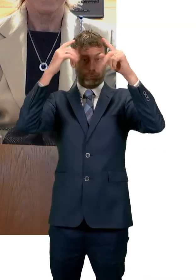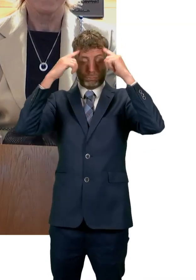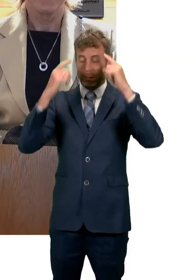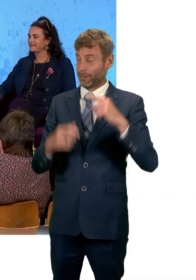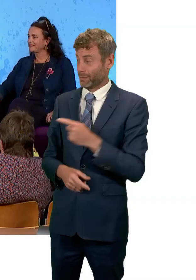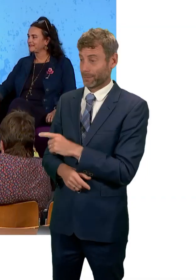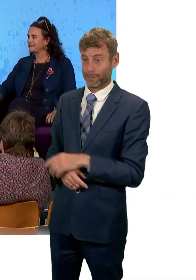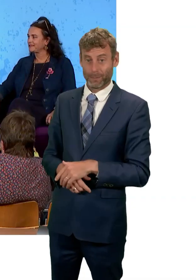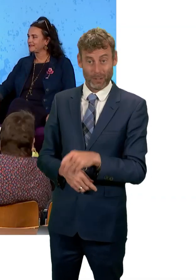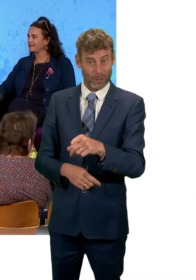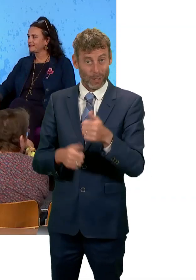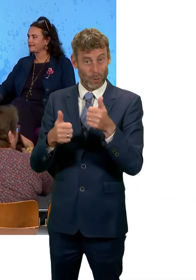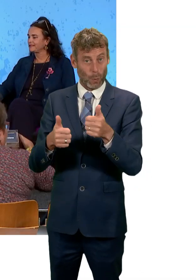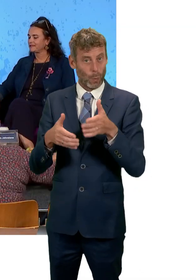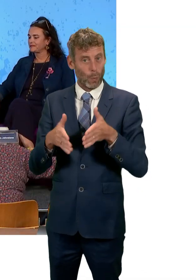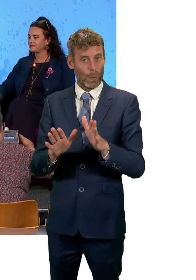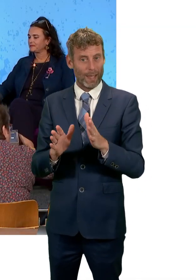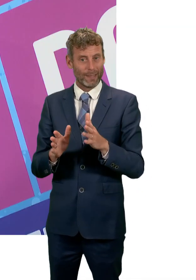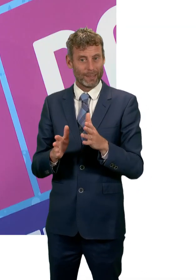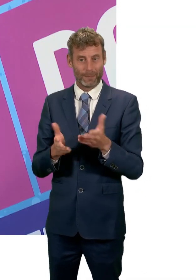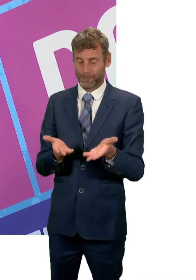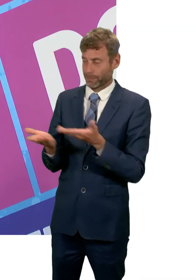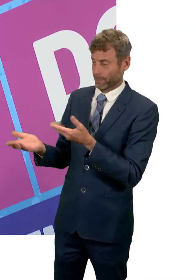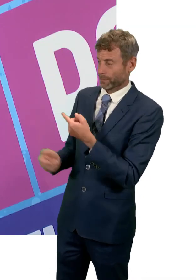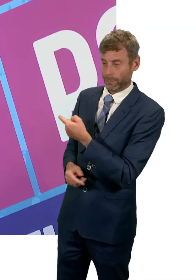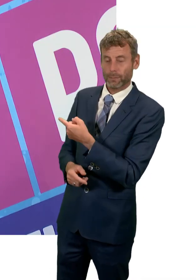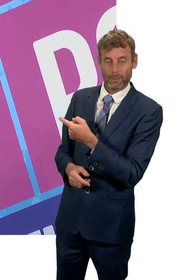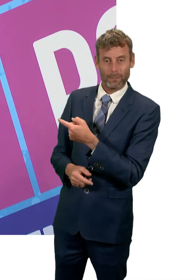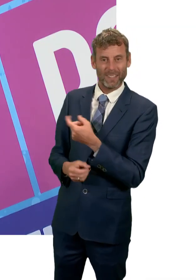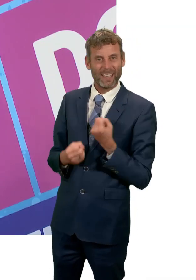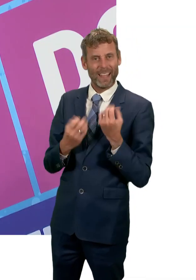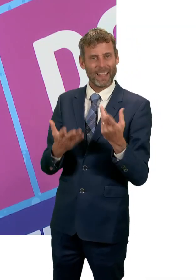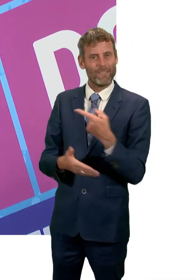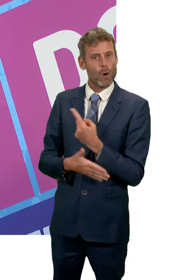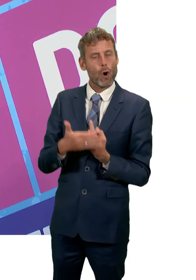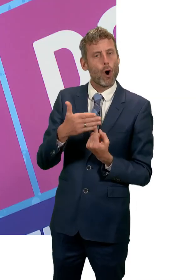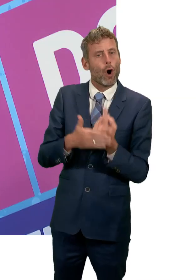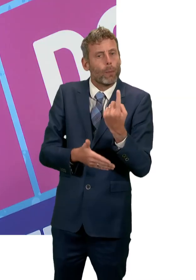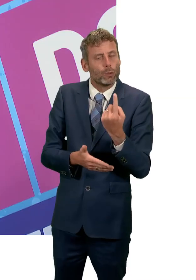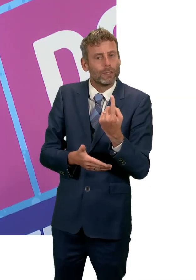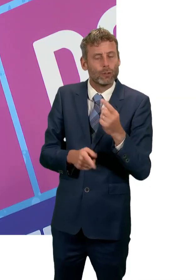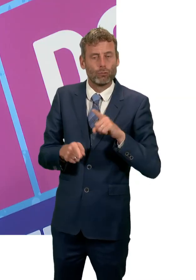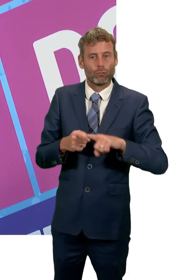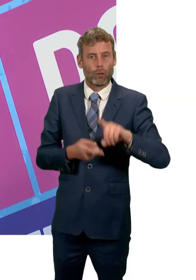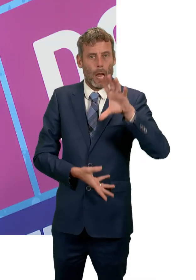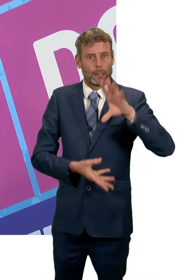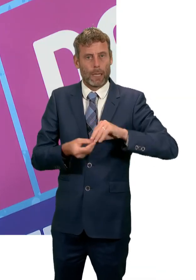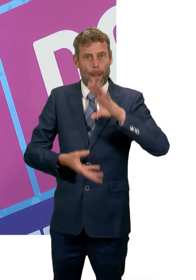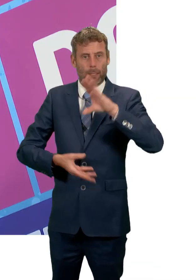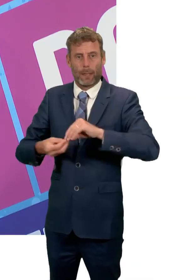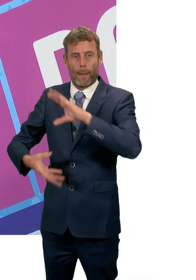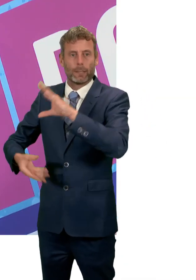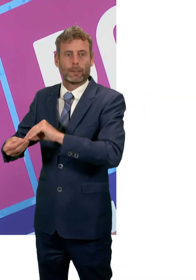That's a great way to give our panellists an opportunity just to maybe sum up on,